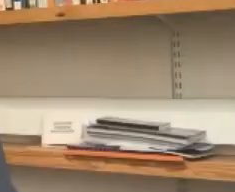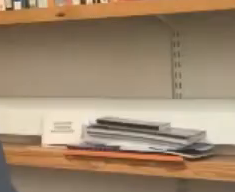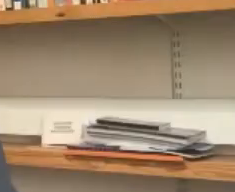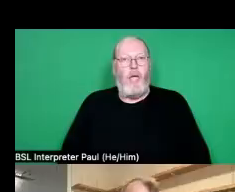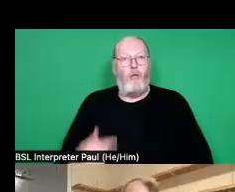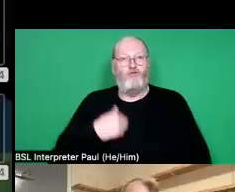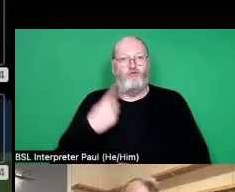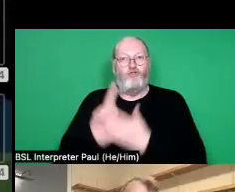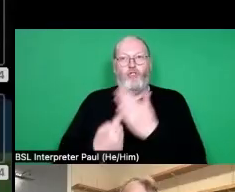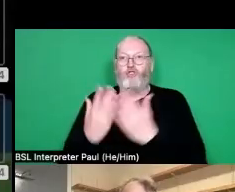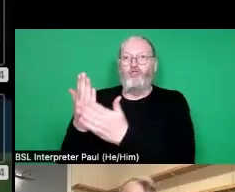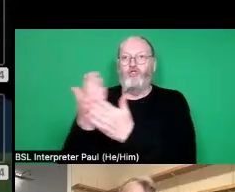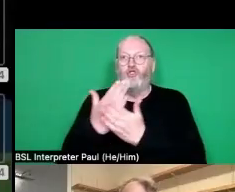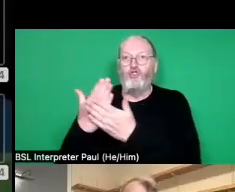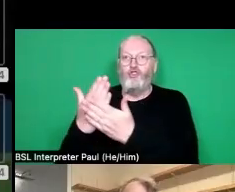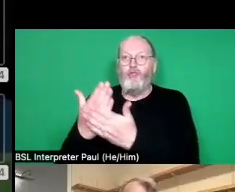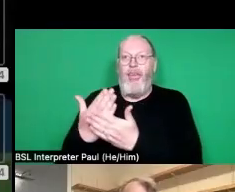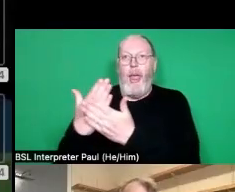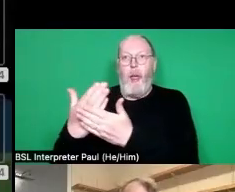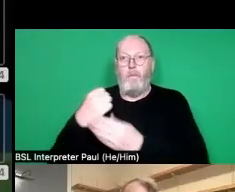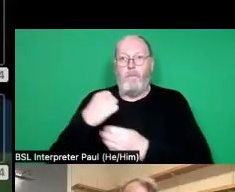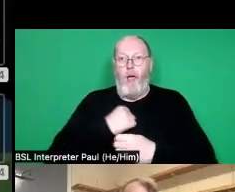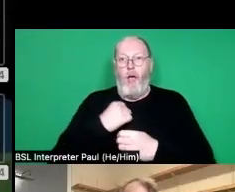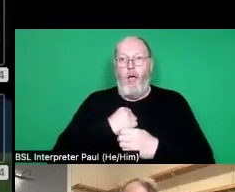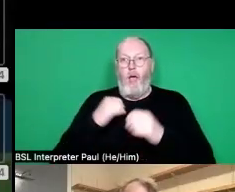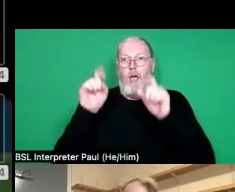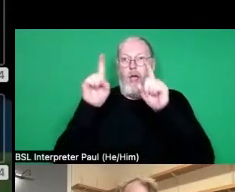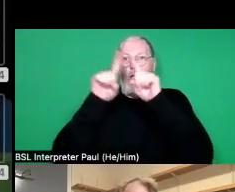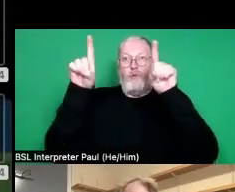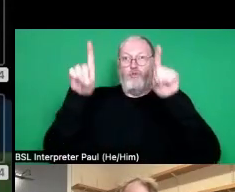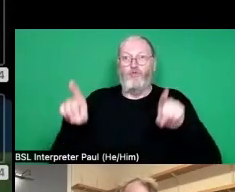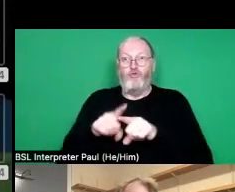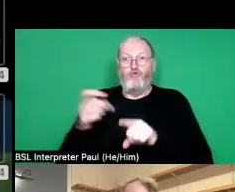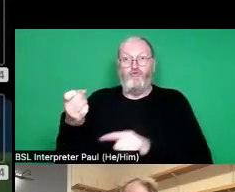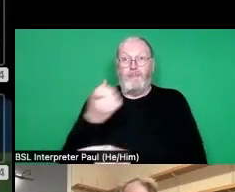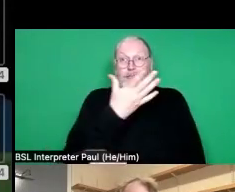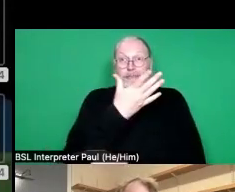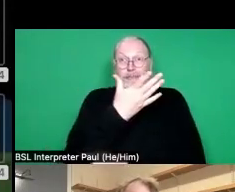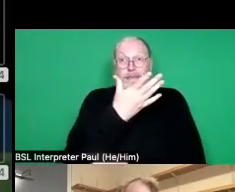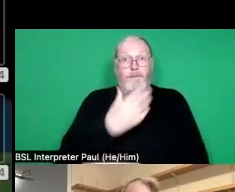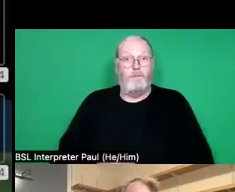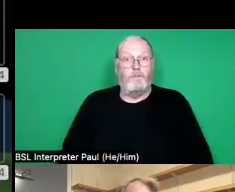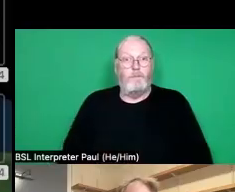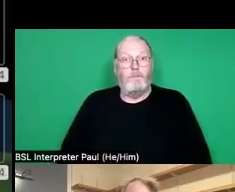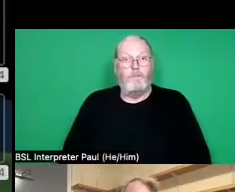desktop here, and I will open